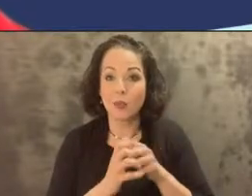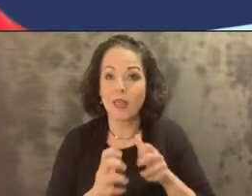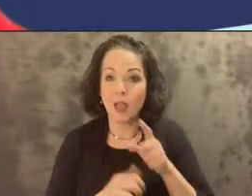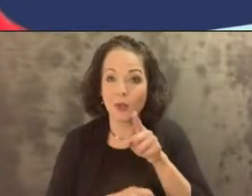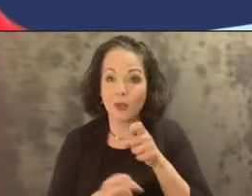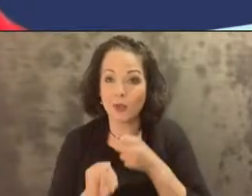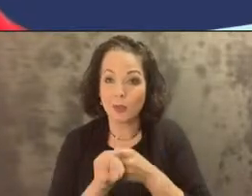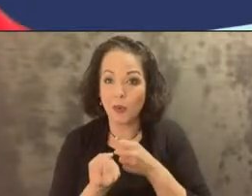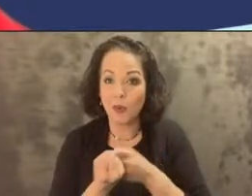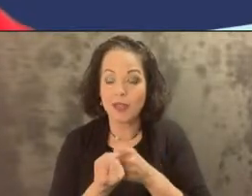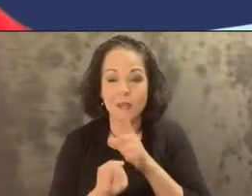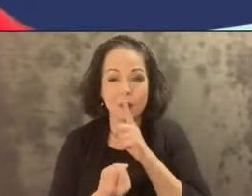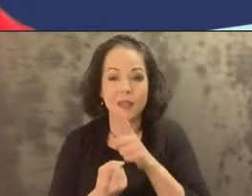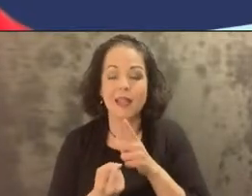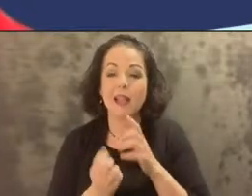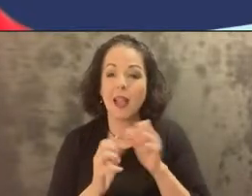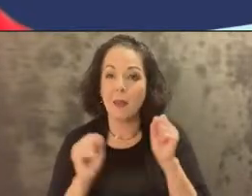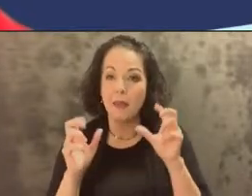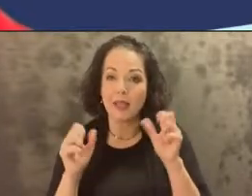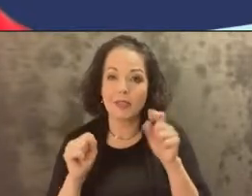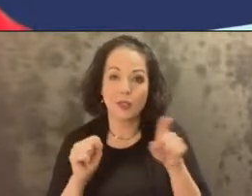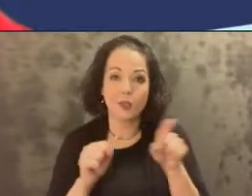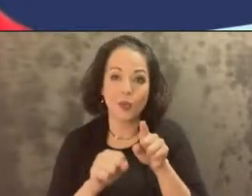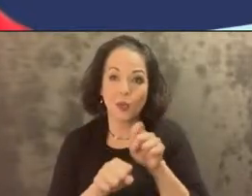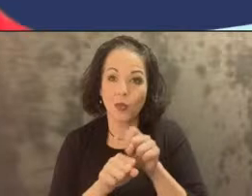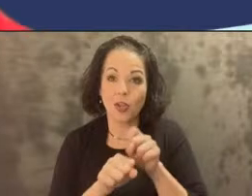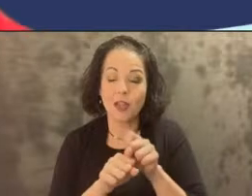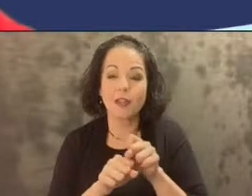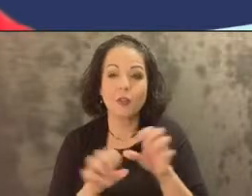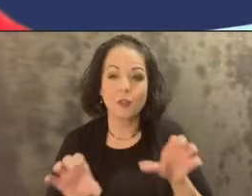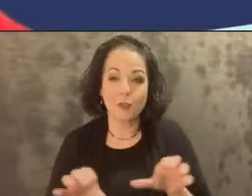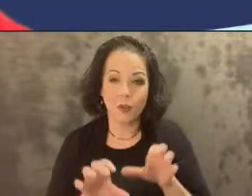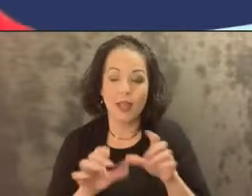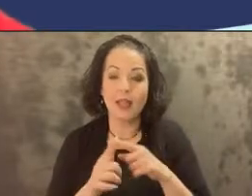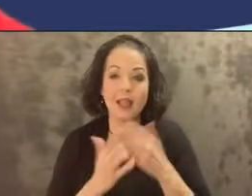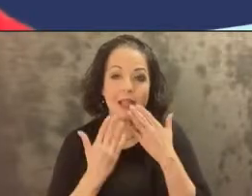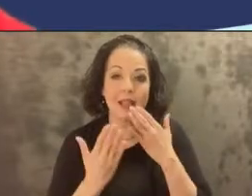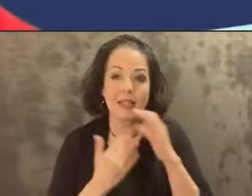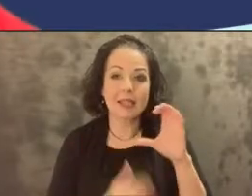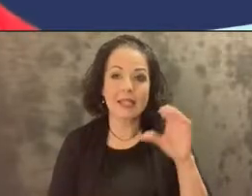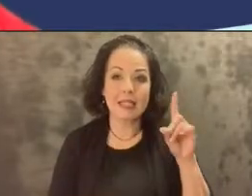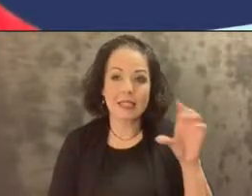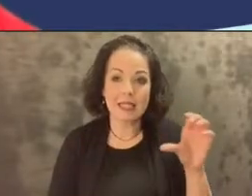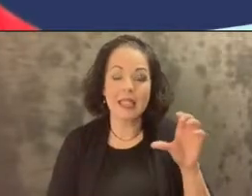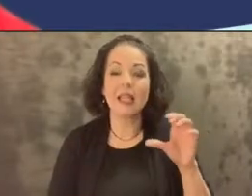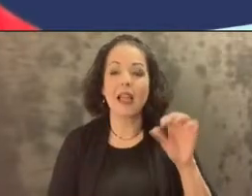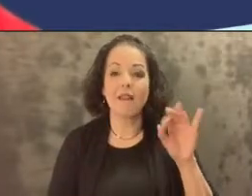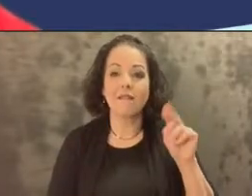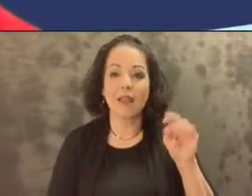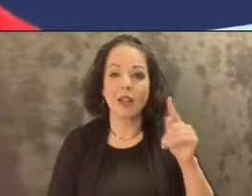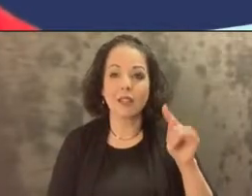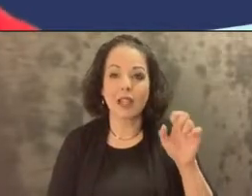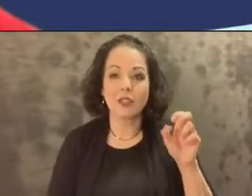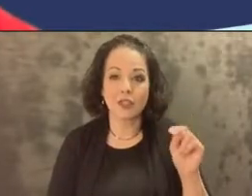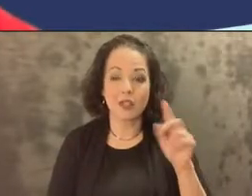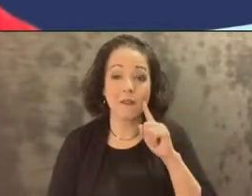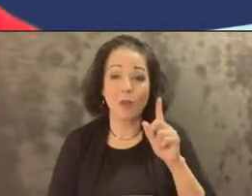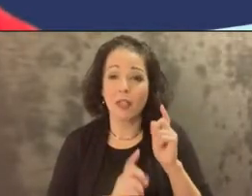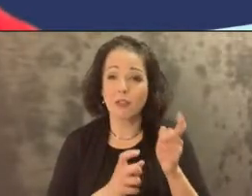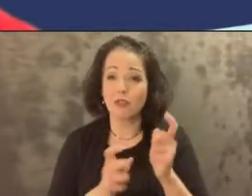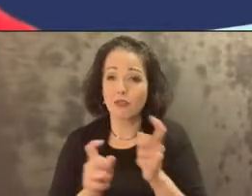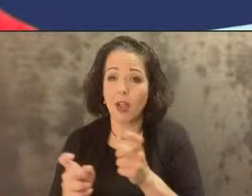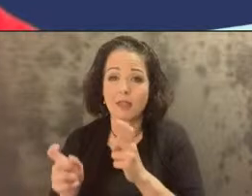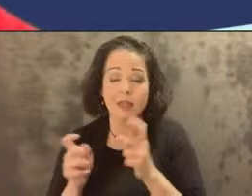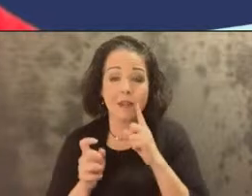support and amazing work you're doing. And thanks to CDC Foundation for their generosity to fund Deloitte